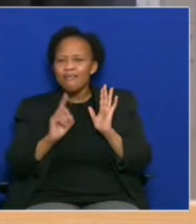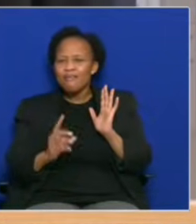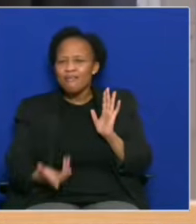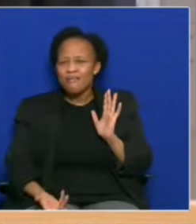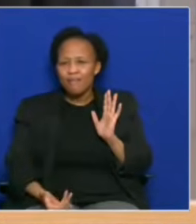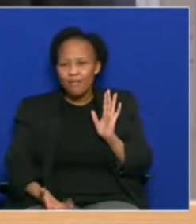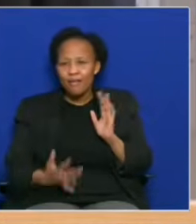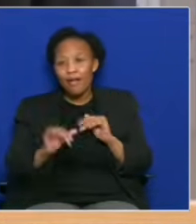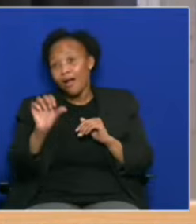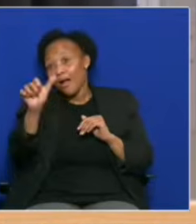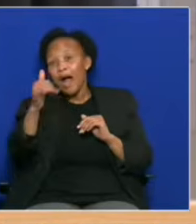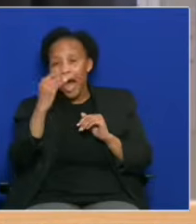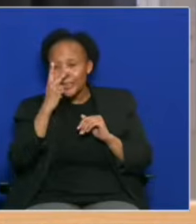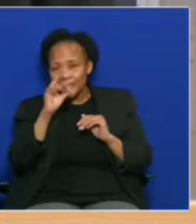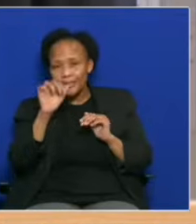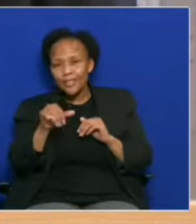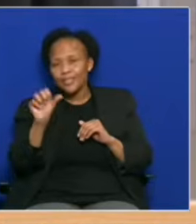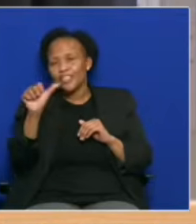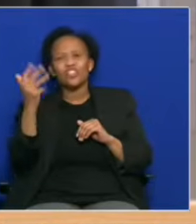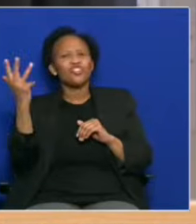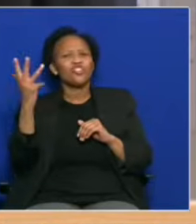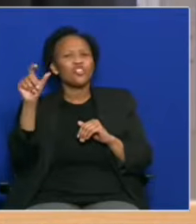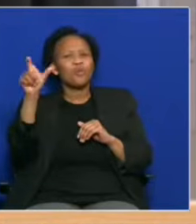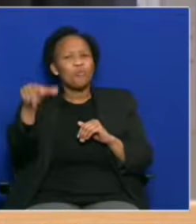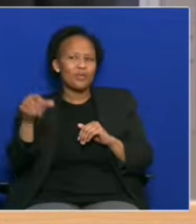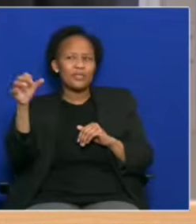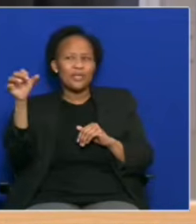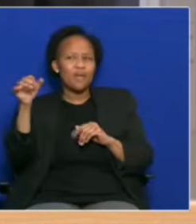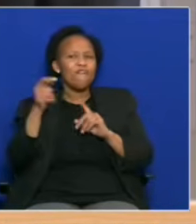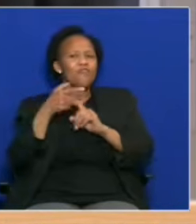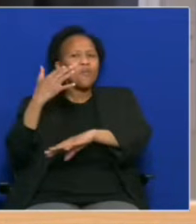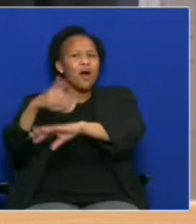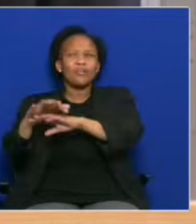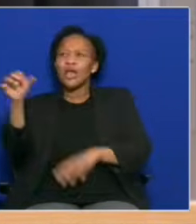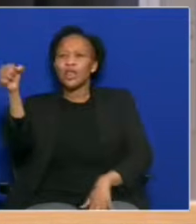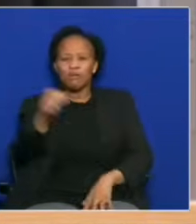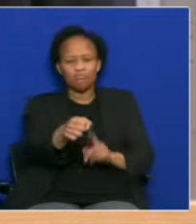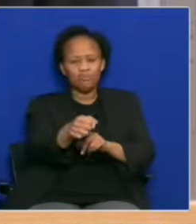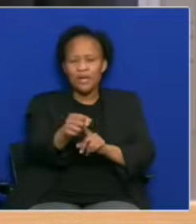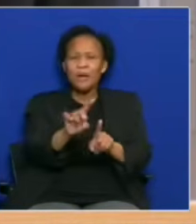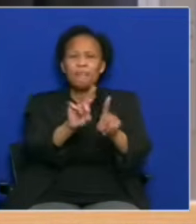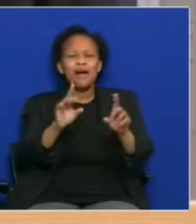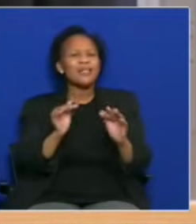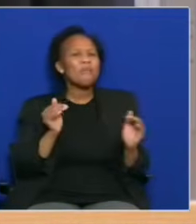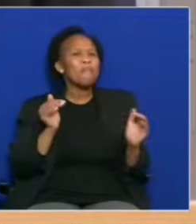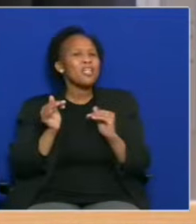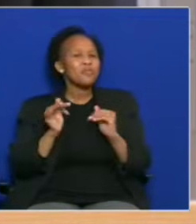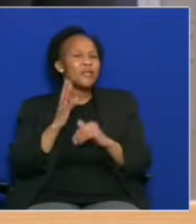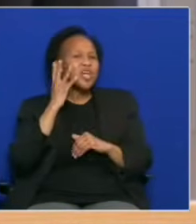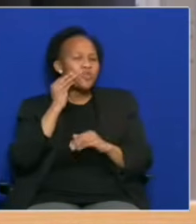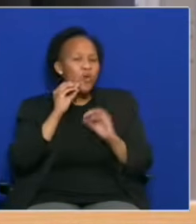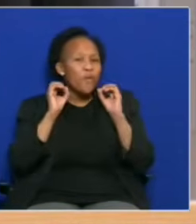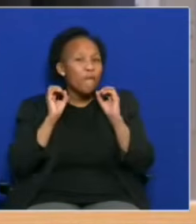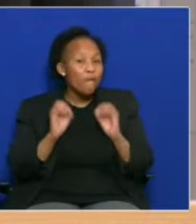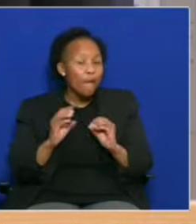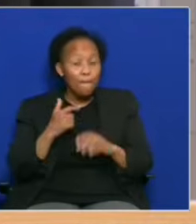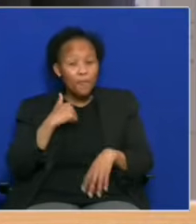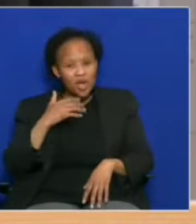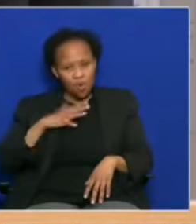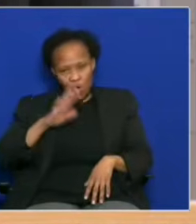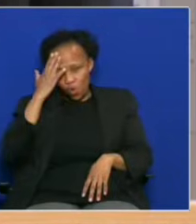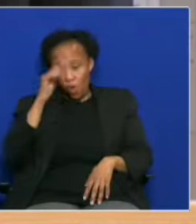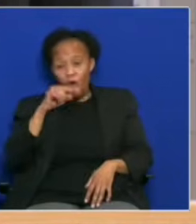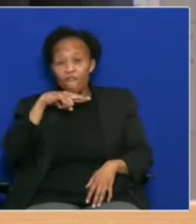and has no management experience. Yes. Is that the fraud, or is it something else that is not in this